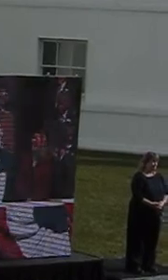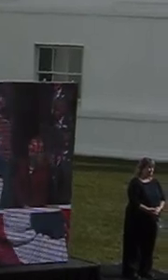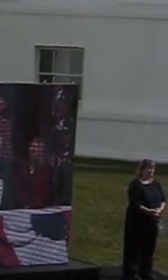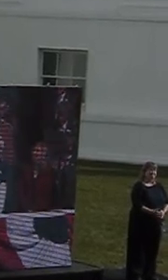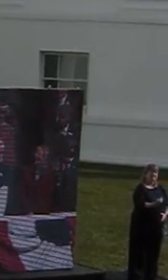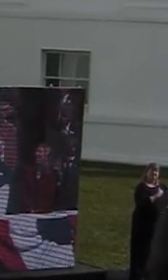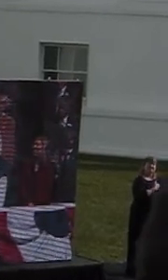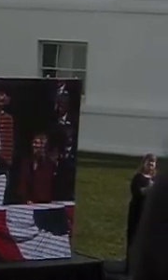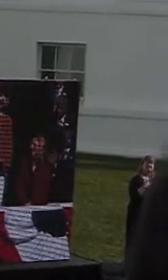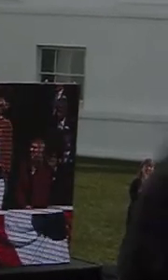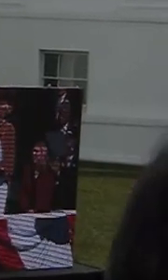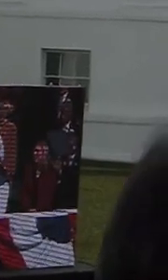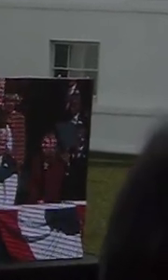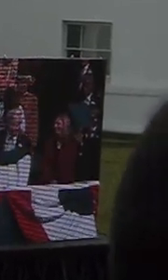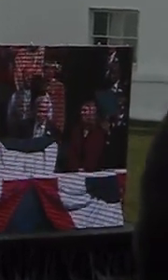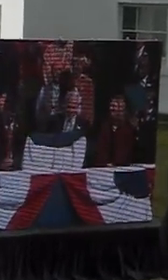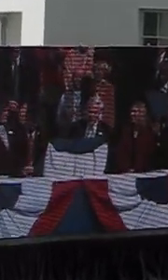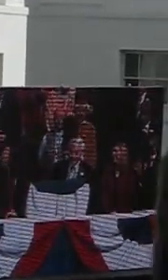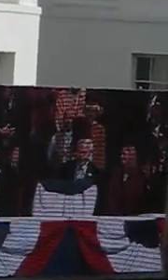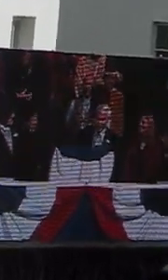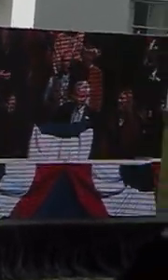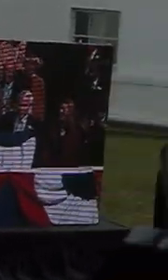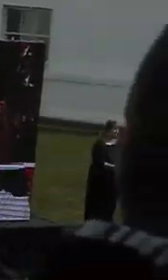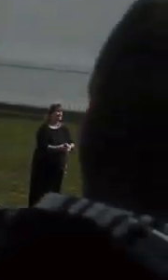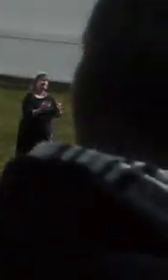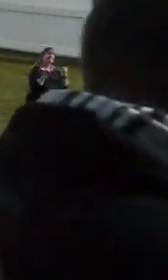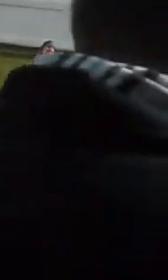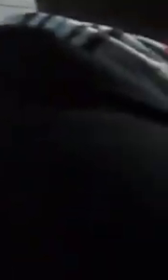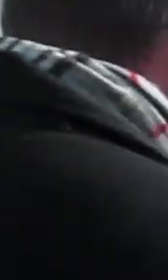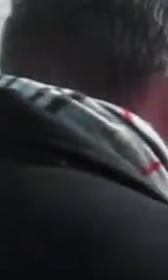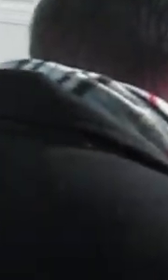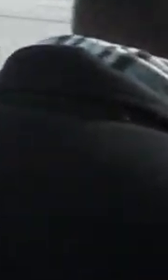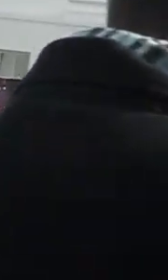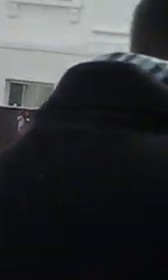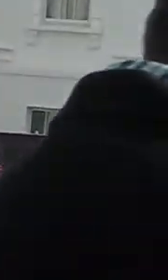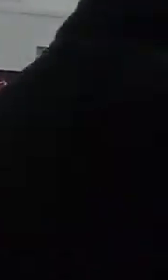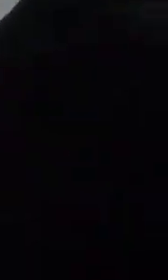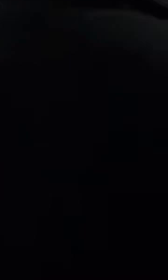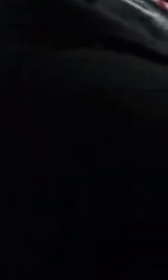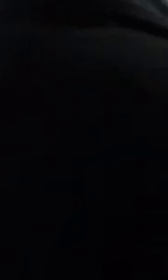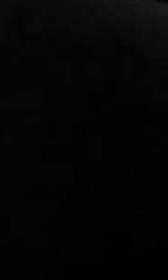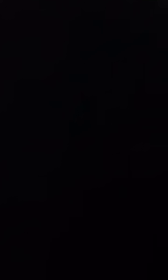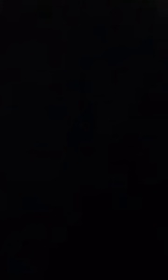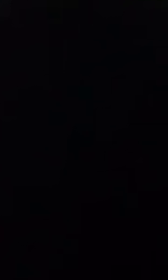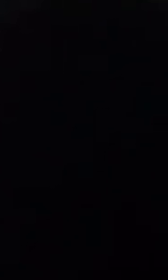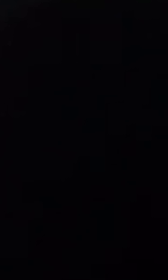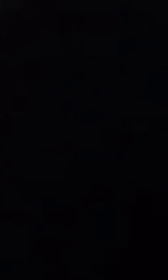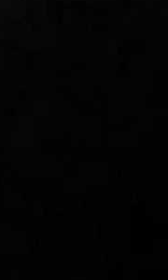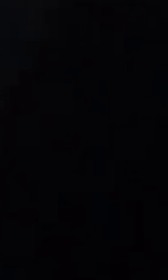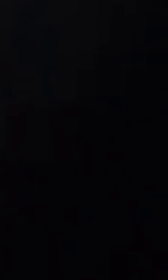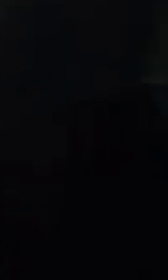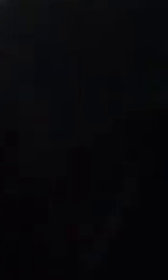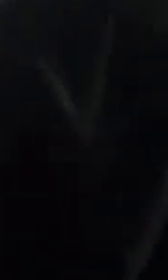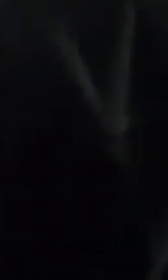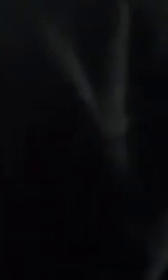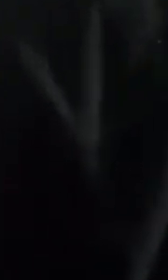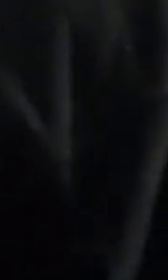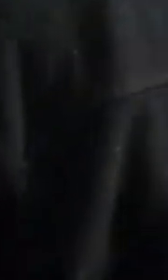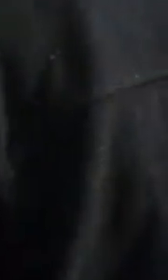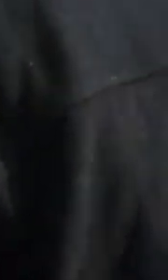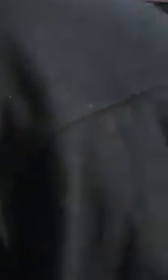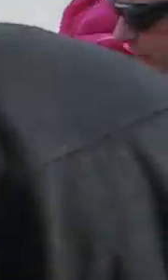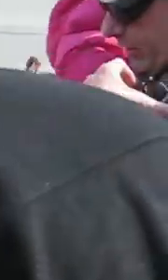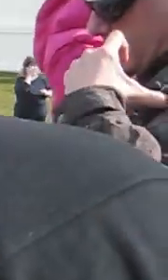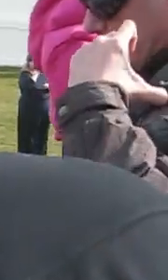Members and guests, please be seated. I now ask the Chief of the Chickahominy Indian Tribe, the Chief of the Chickahominy Indians